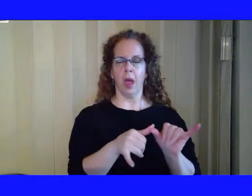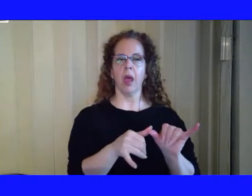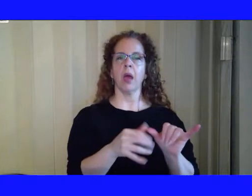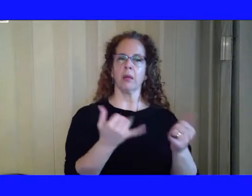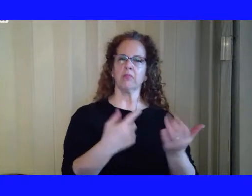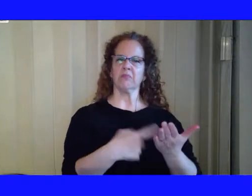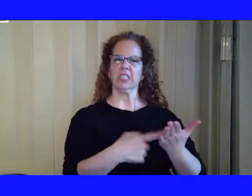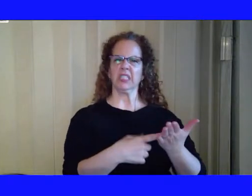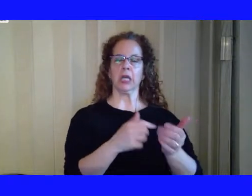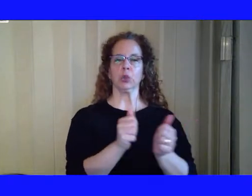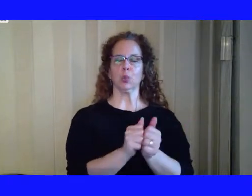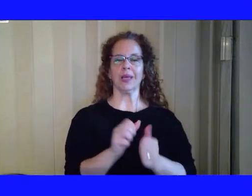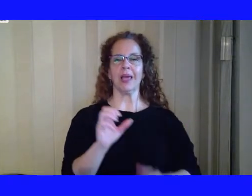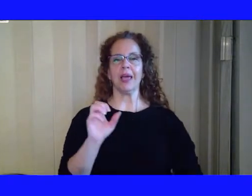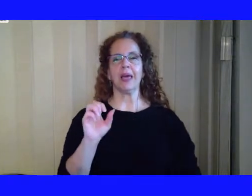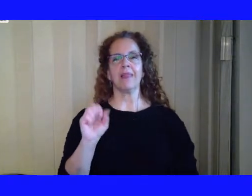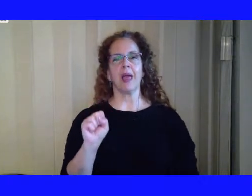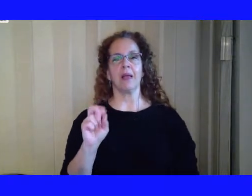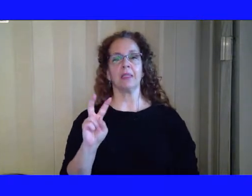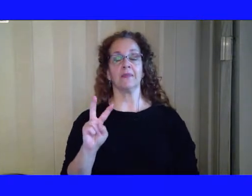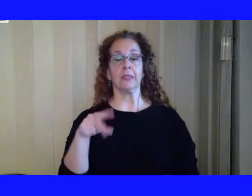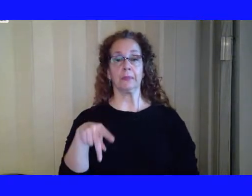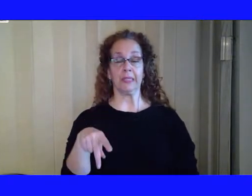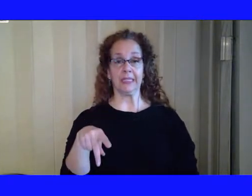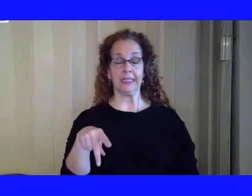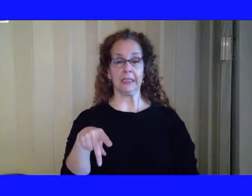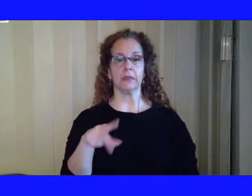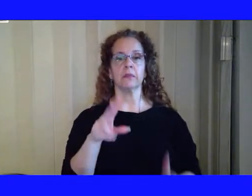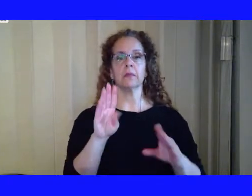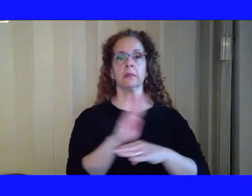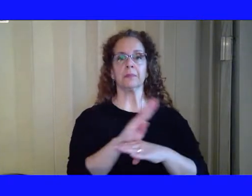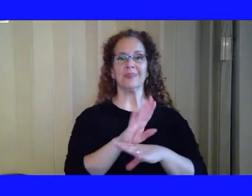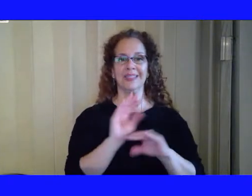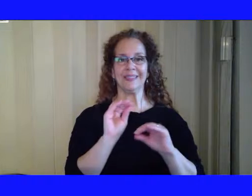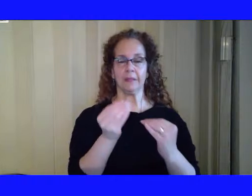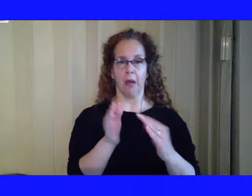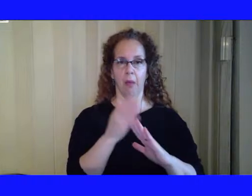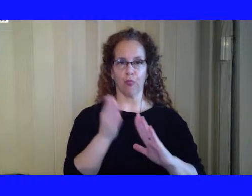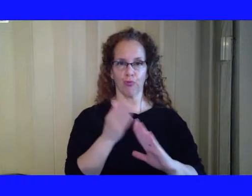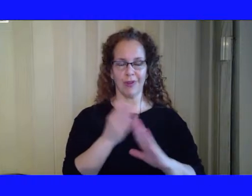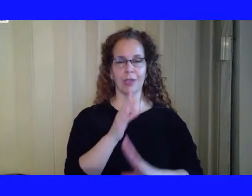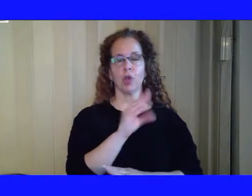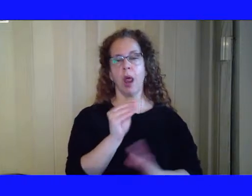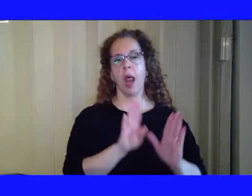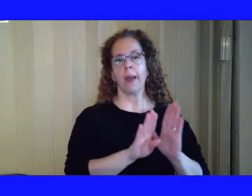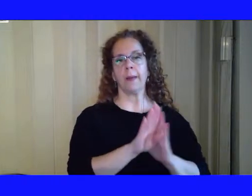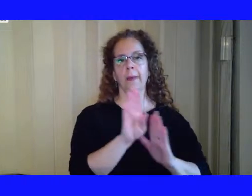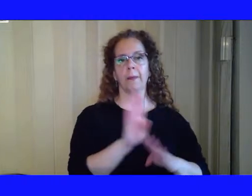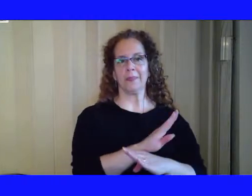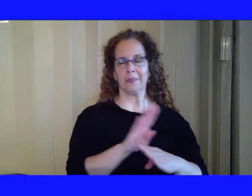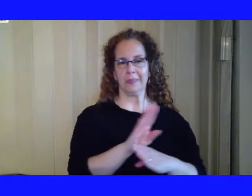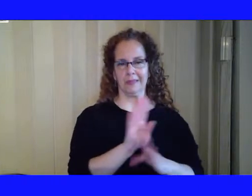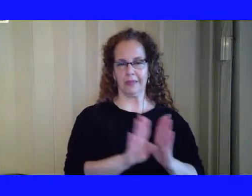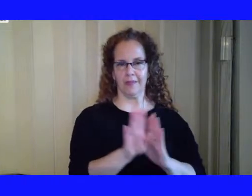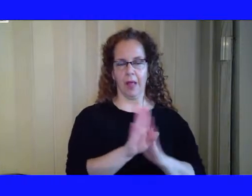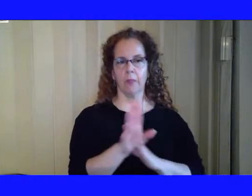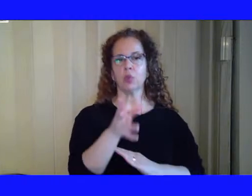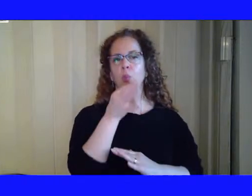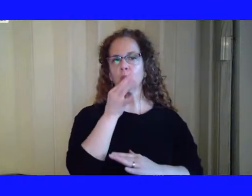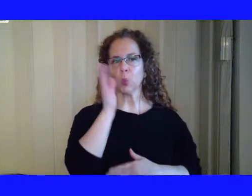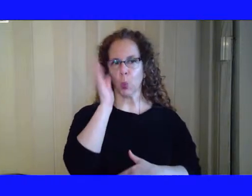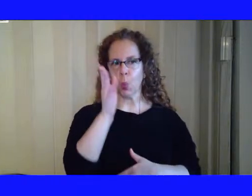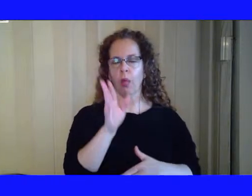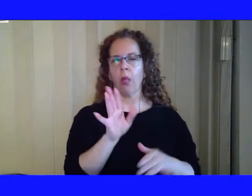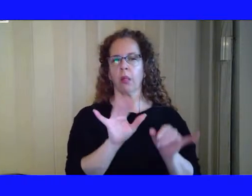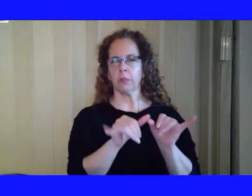Jose? No questions, just to commend you on all the work that has been going on. I know this is just the report